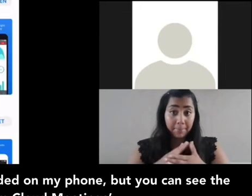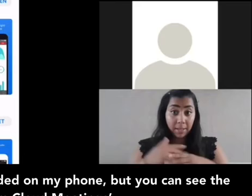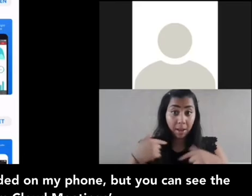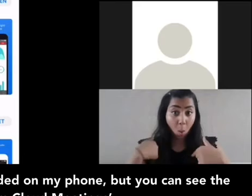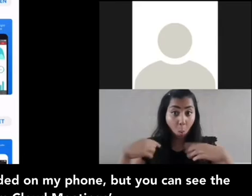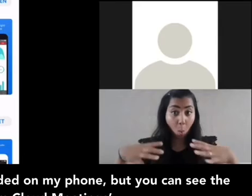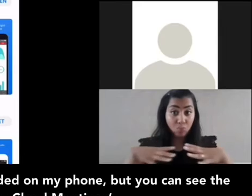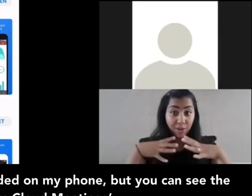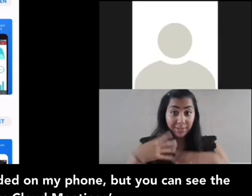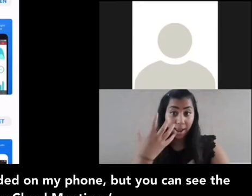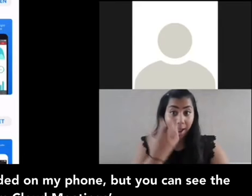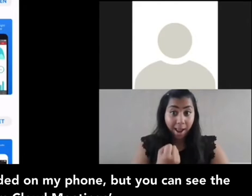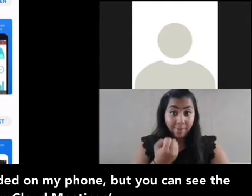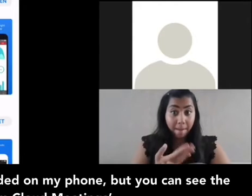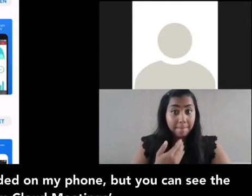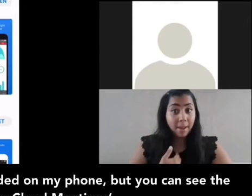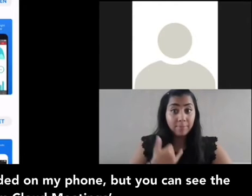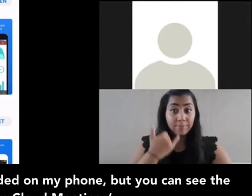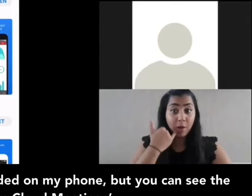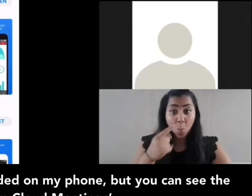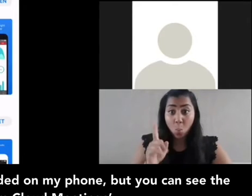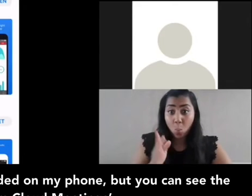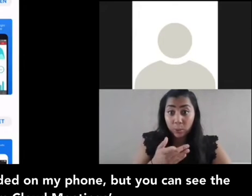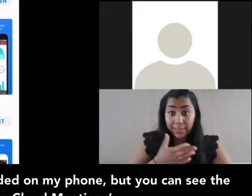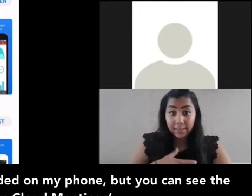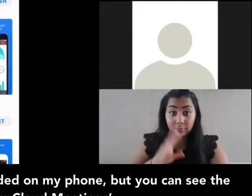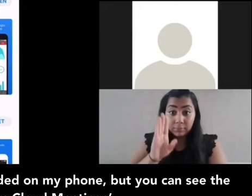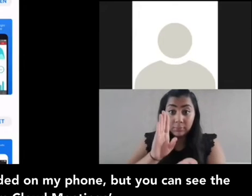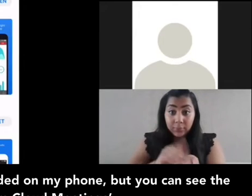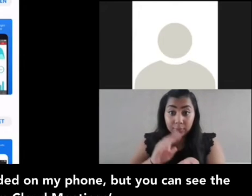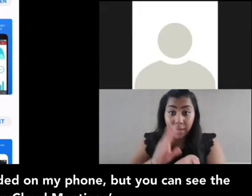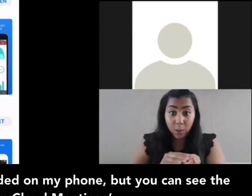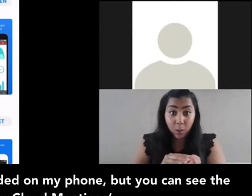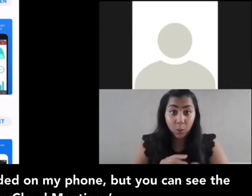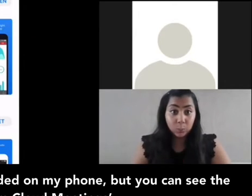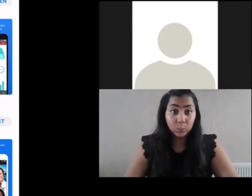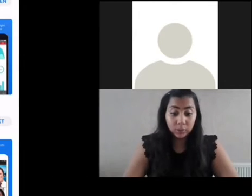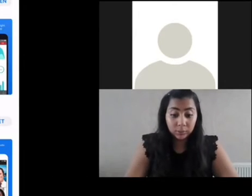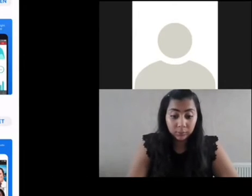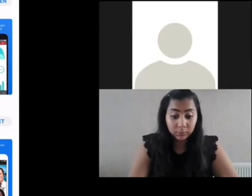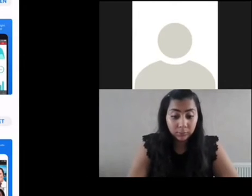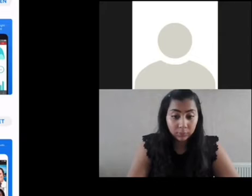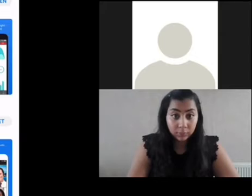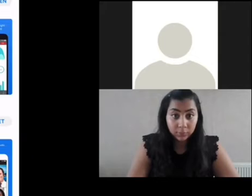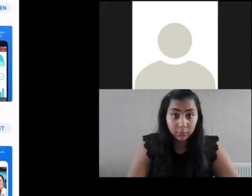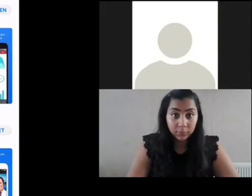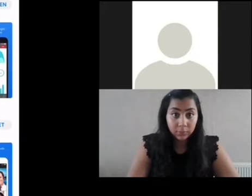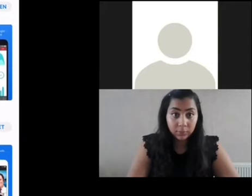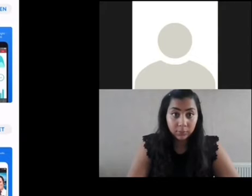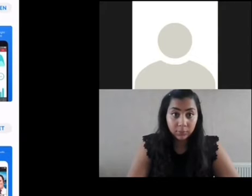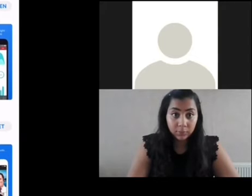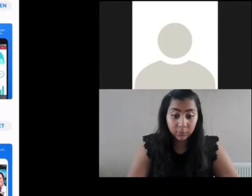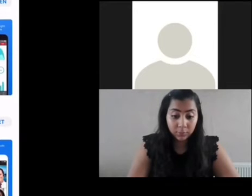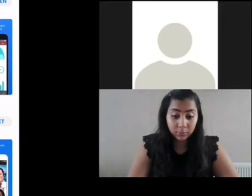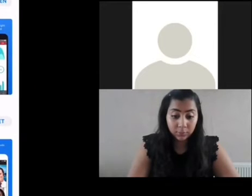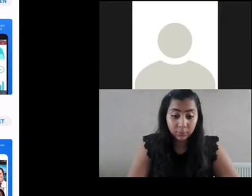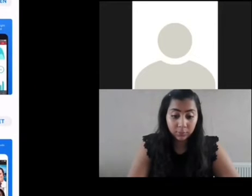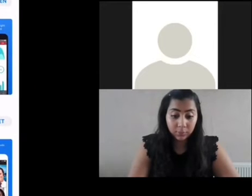I have Zoom already downloaded on my phone, but you can see the word Zoom Cloud Meetings.